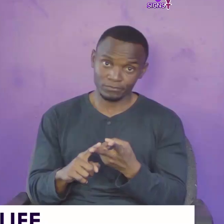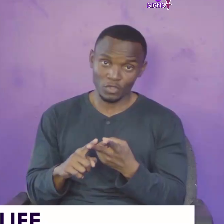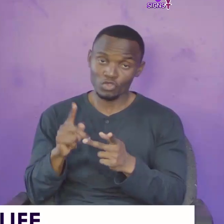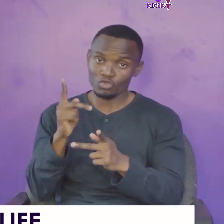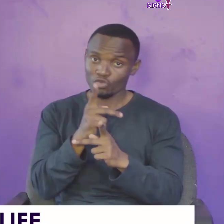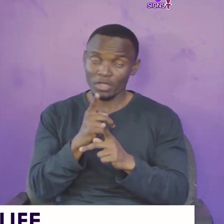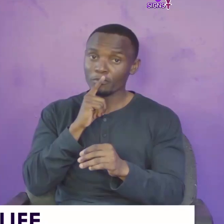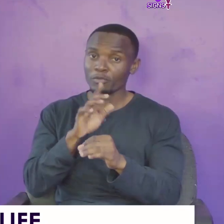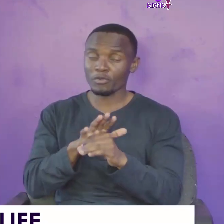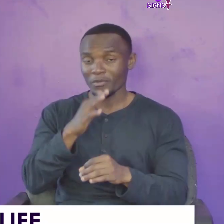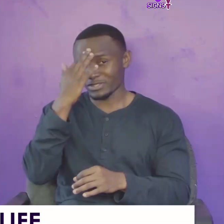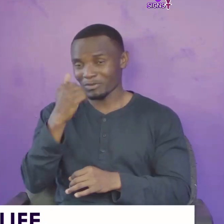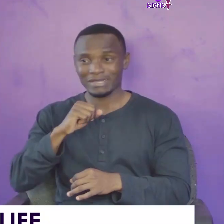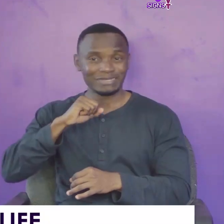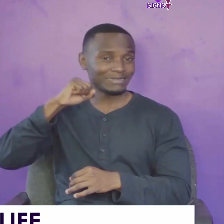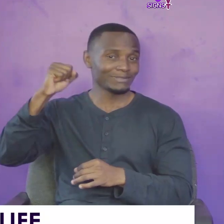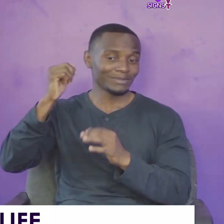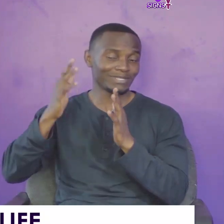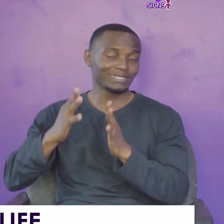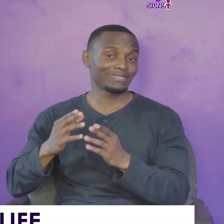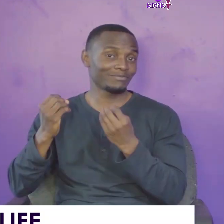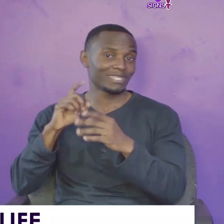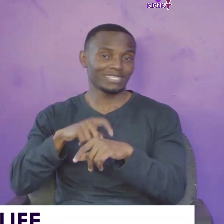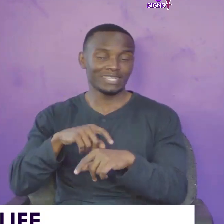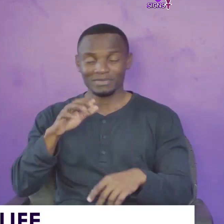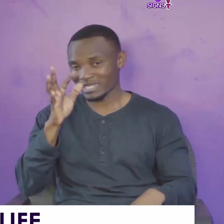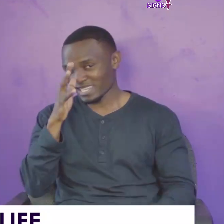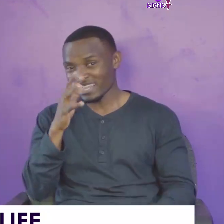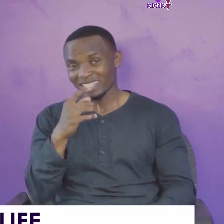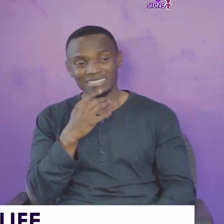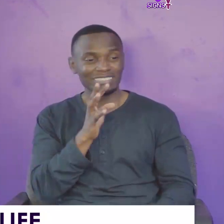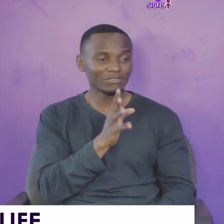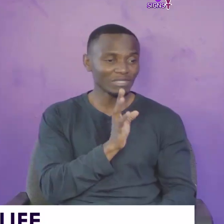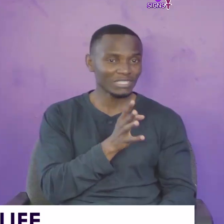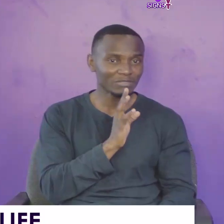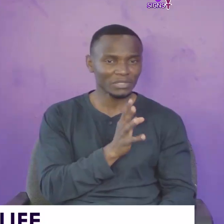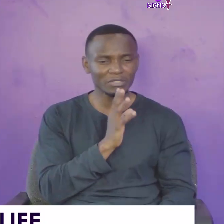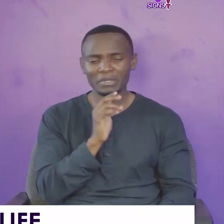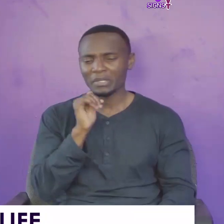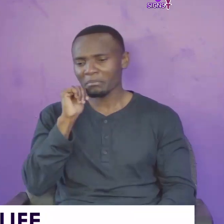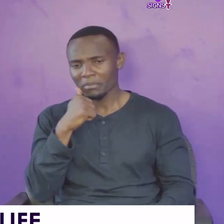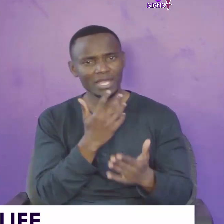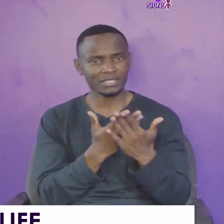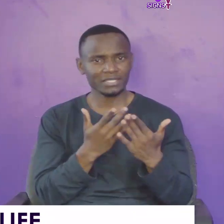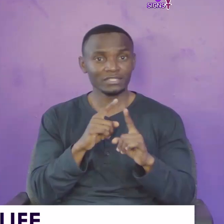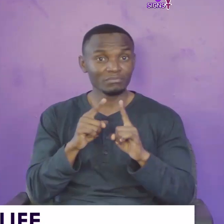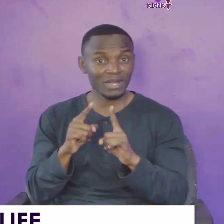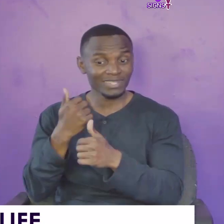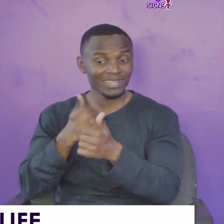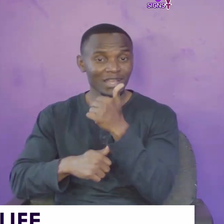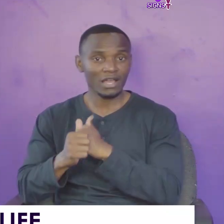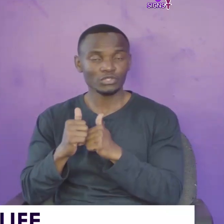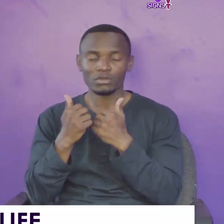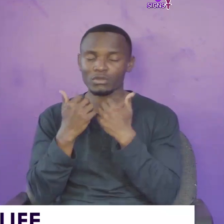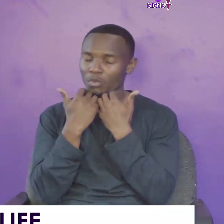have a tendency of telling us all these beautiful promises, but when it comes to delivering, there's a